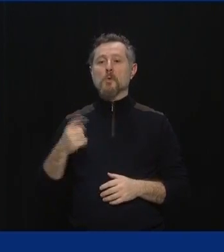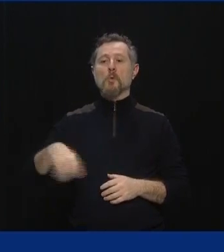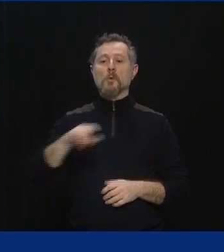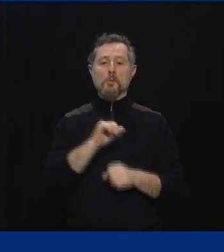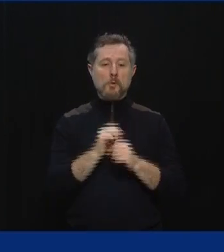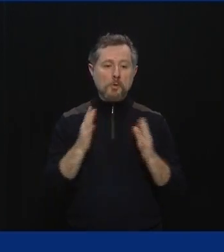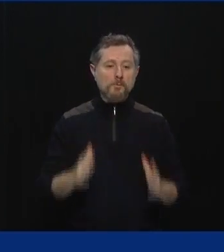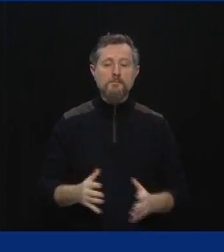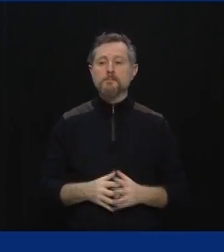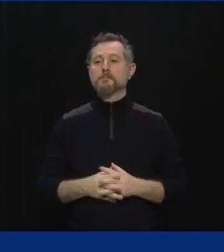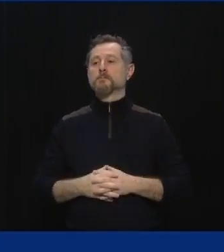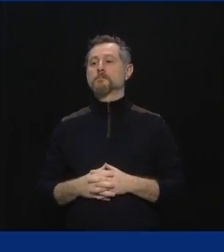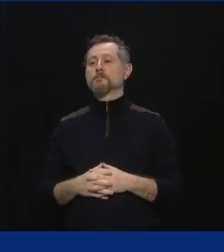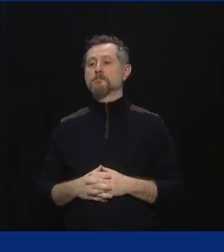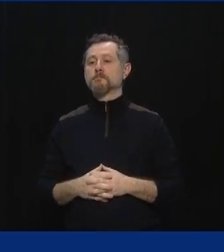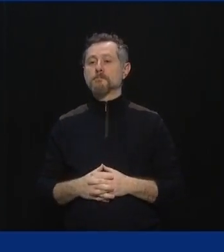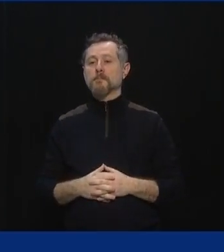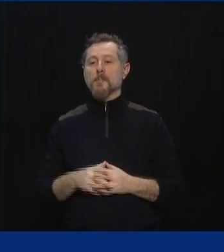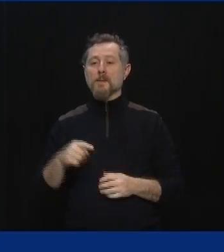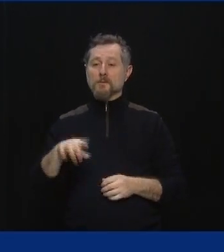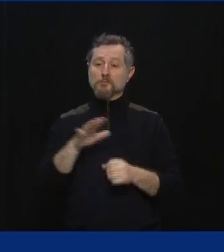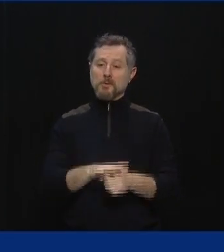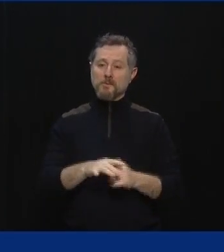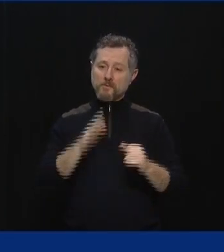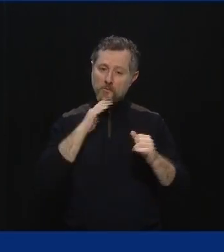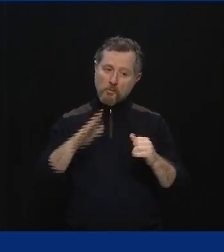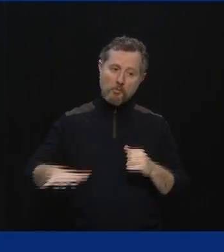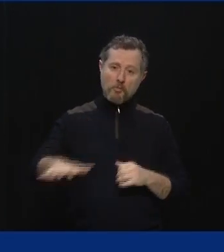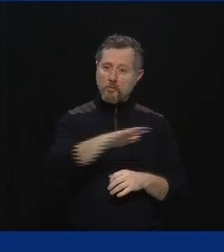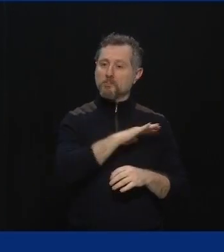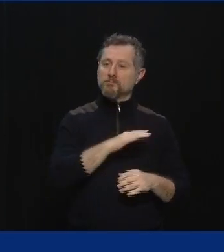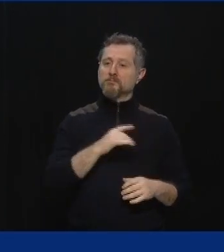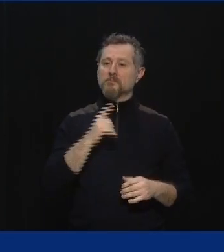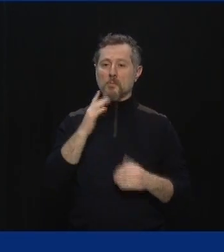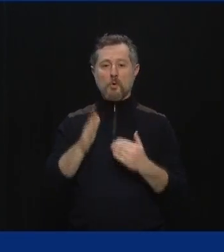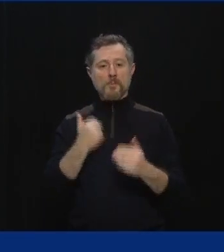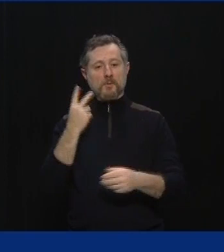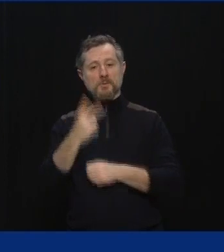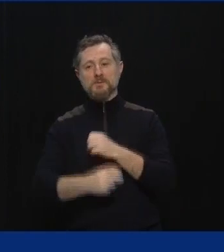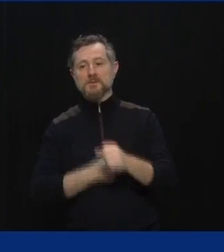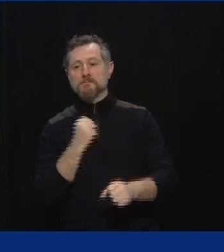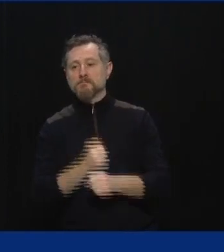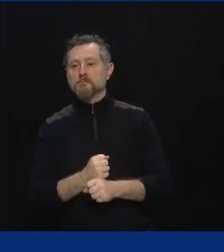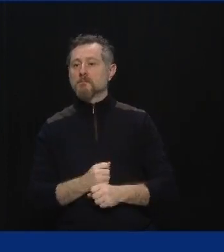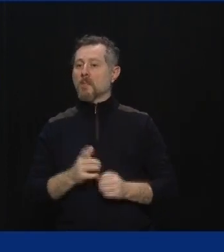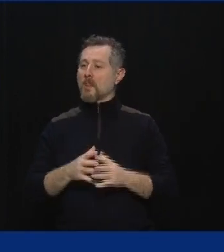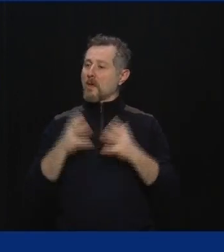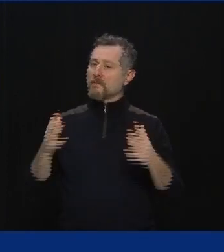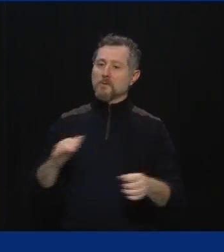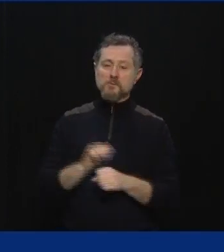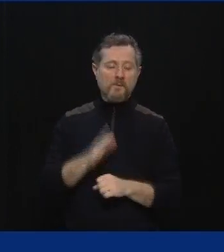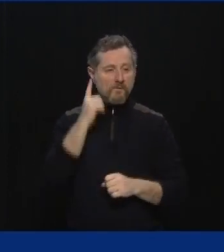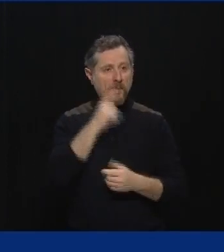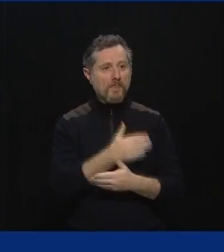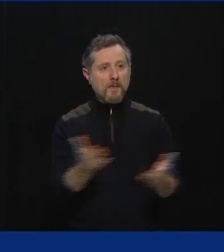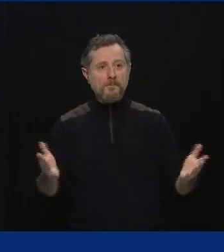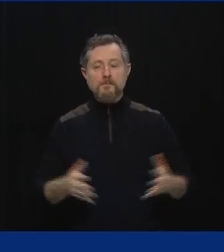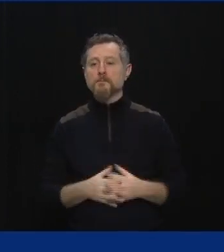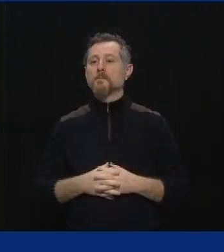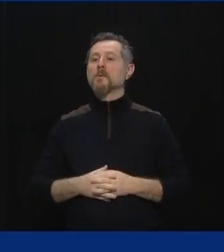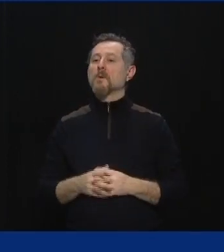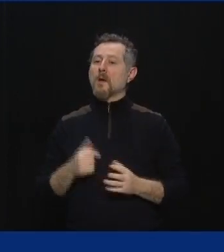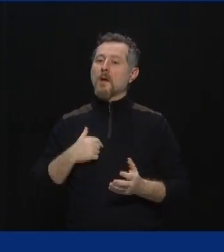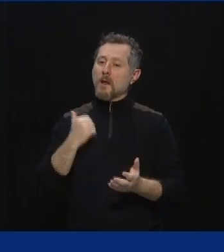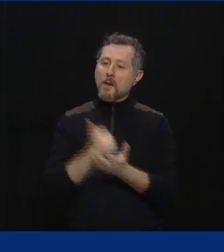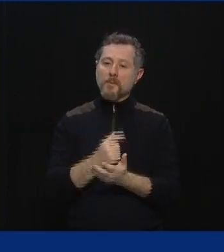on up to the top executives. This has been a long, grueling, almost 2 years, and anything we can do to help